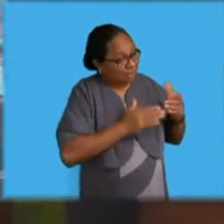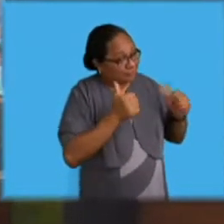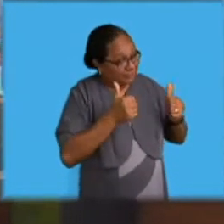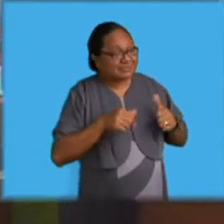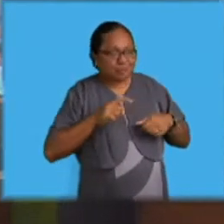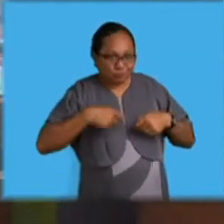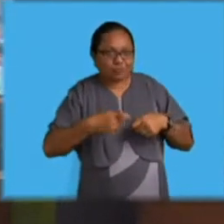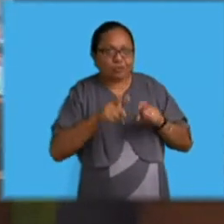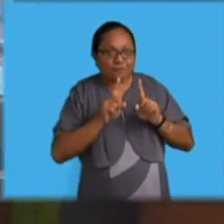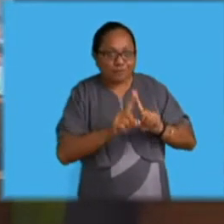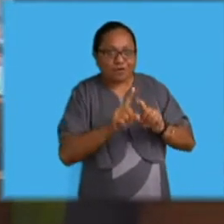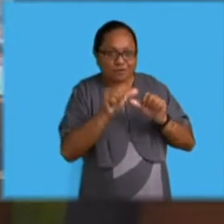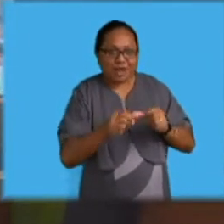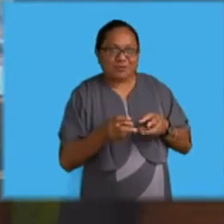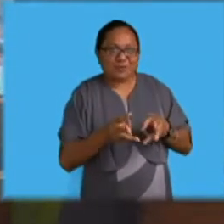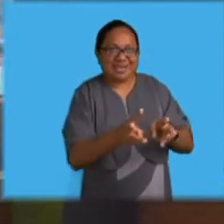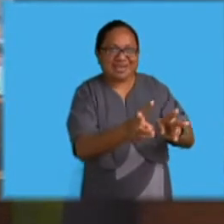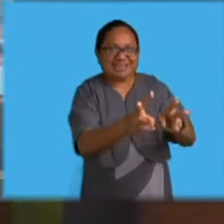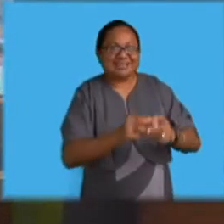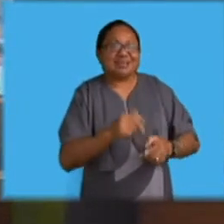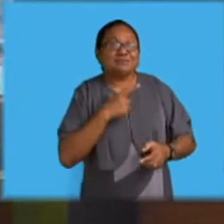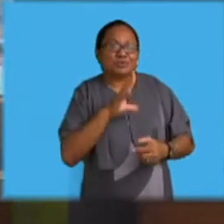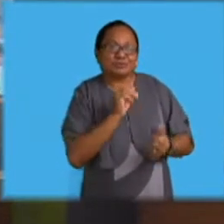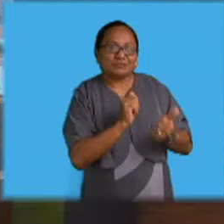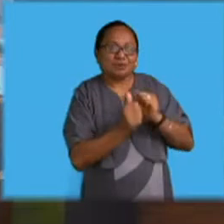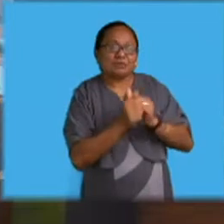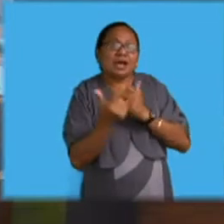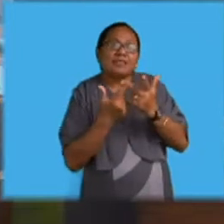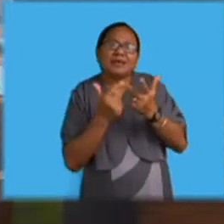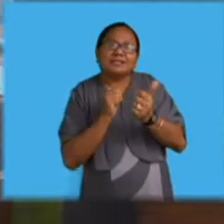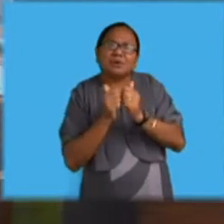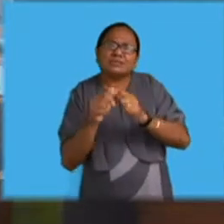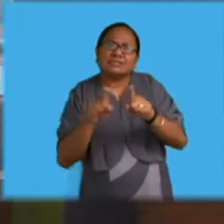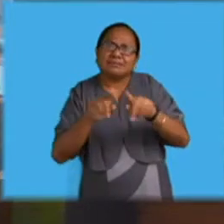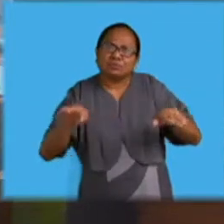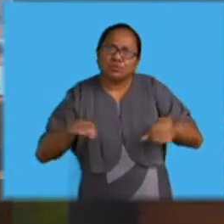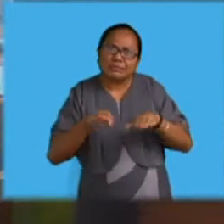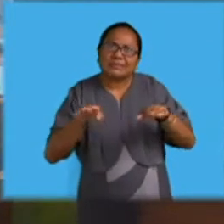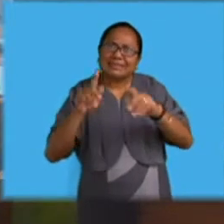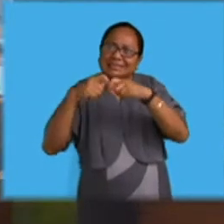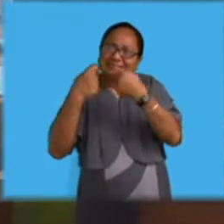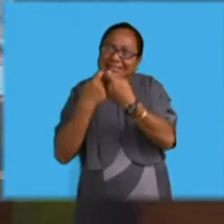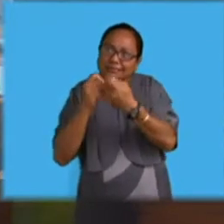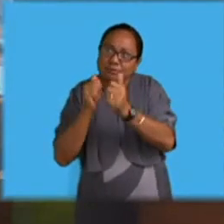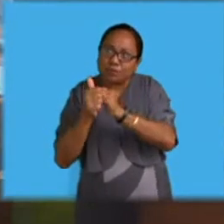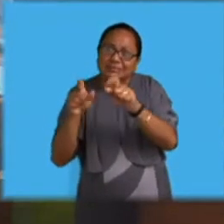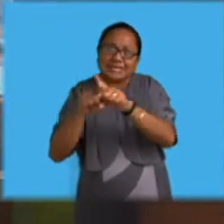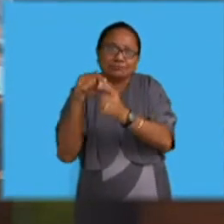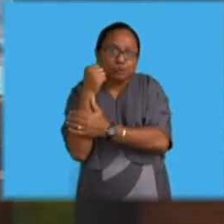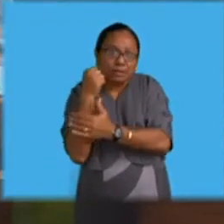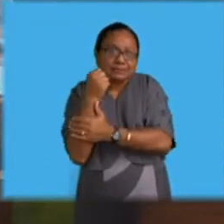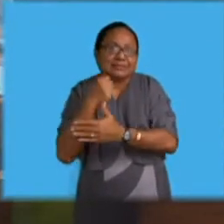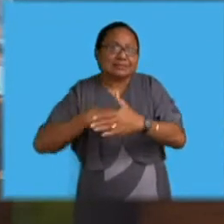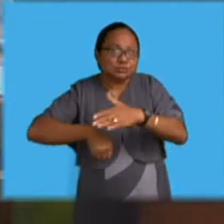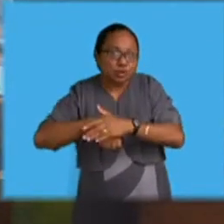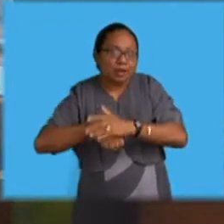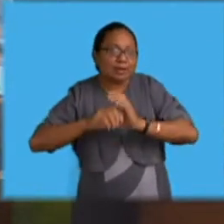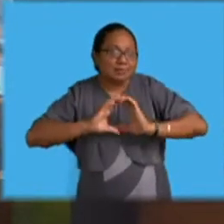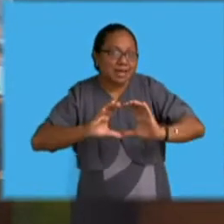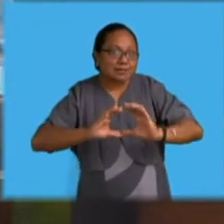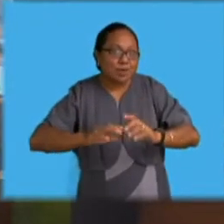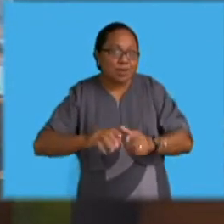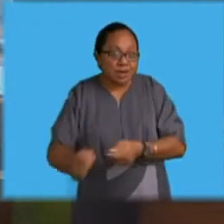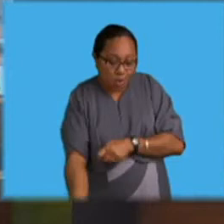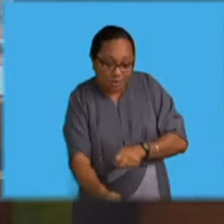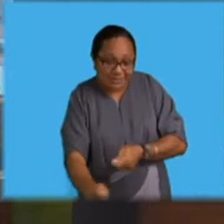sports competition. Honorable Deputy Speaker, other sports like swimming, team sports such as rugby, soccer, netball, hockey, not